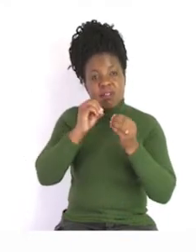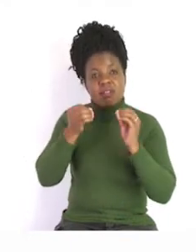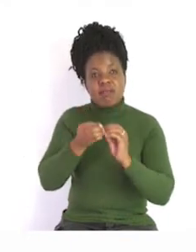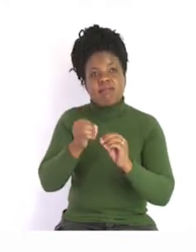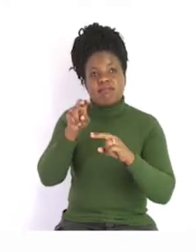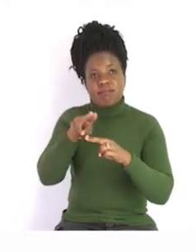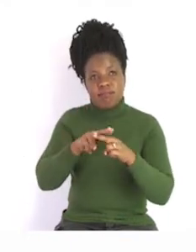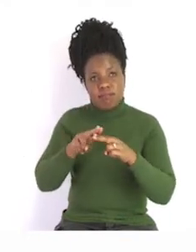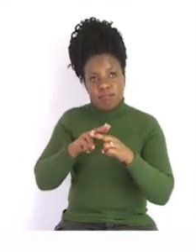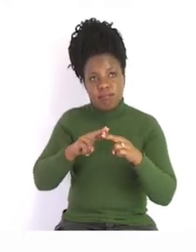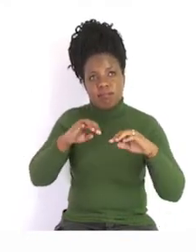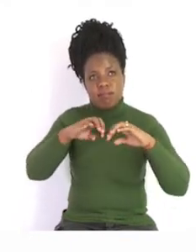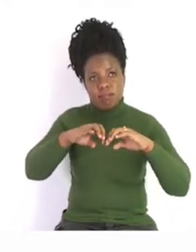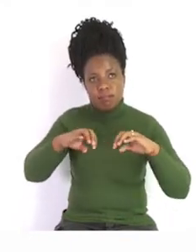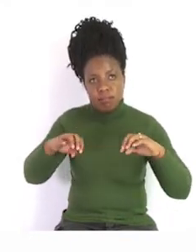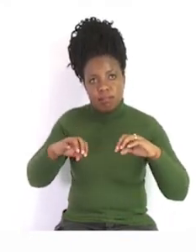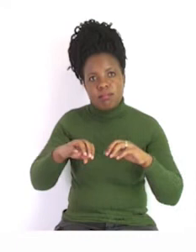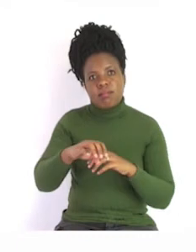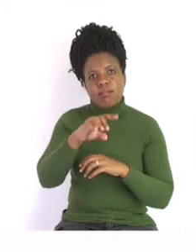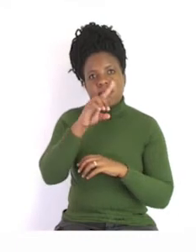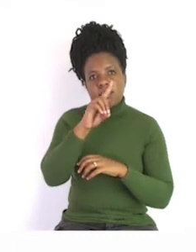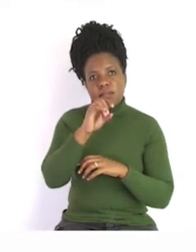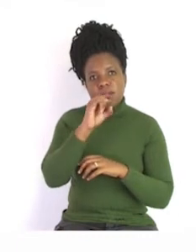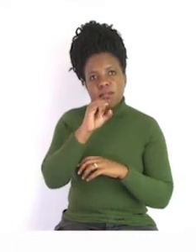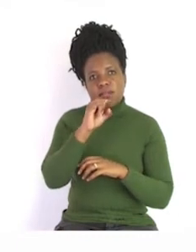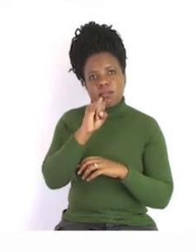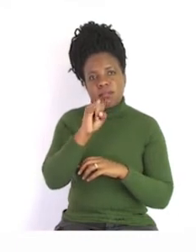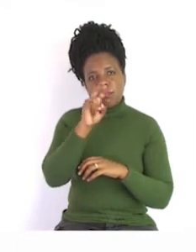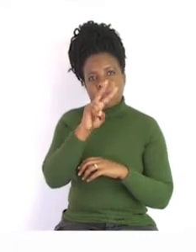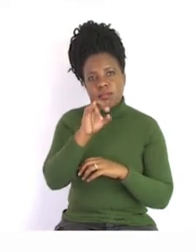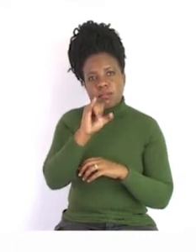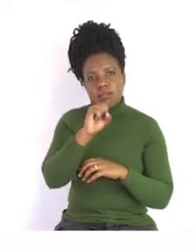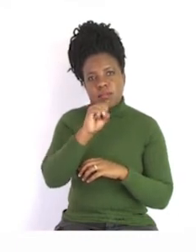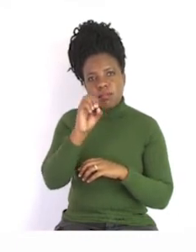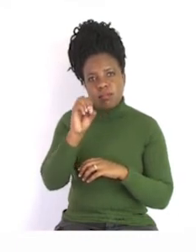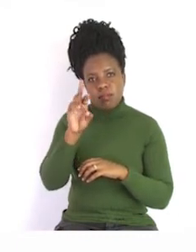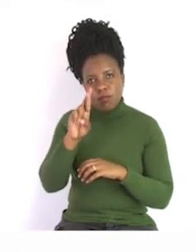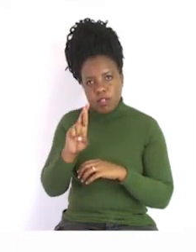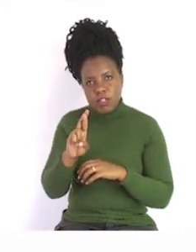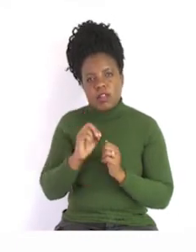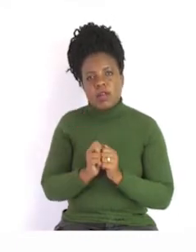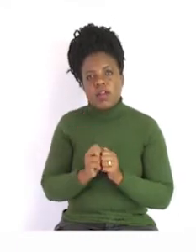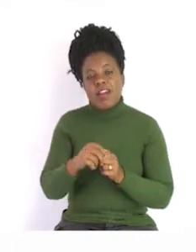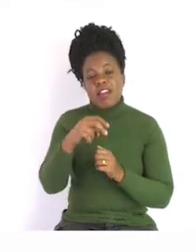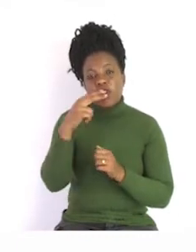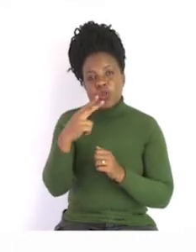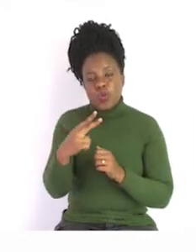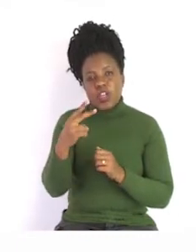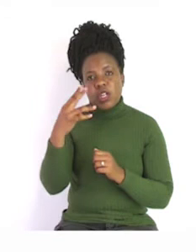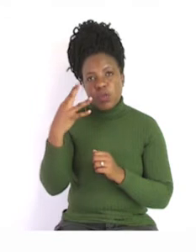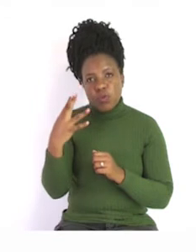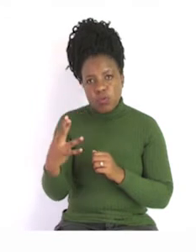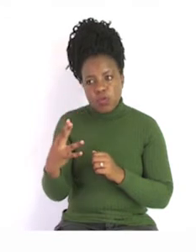your divisor. Okay? And this time around, 24 is your